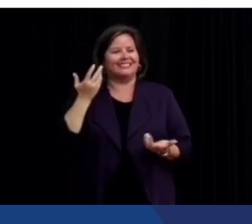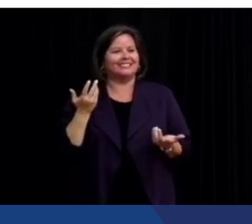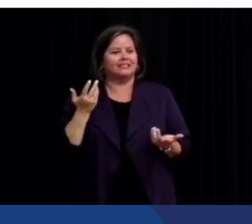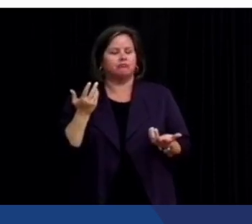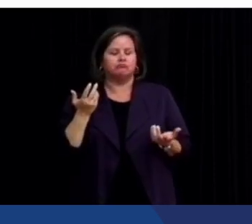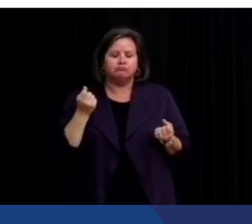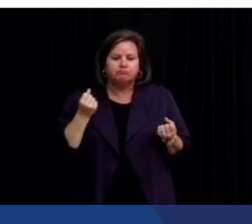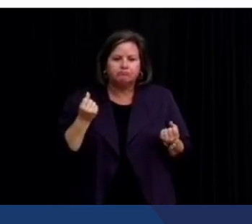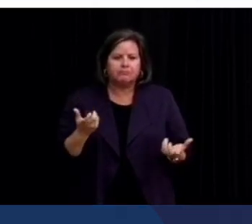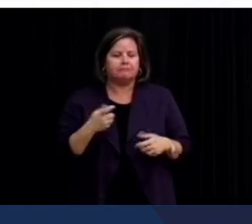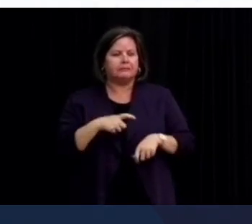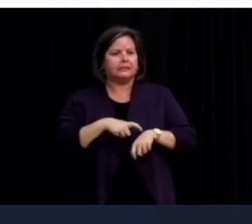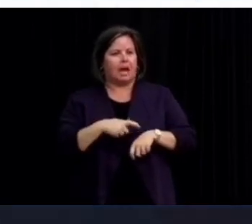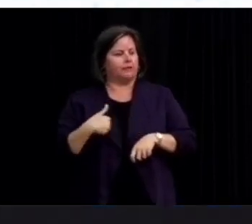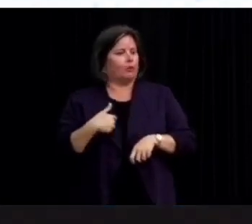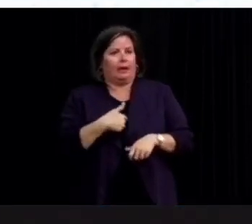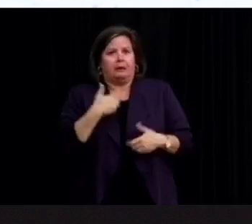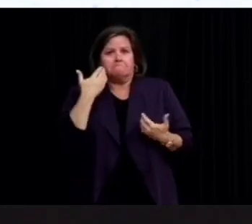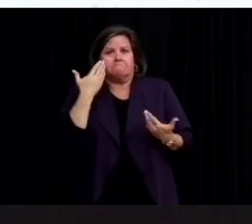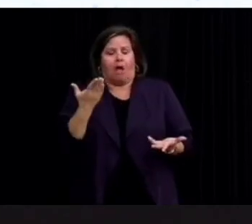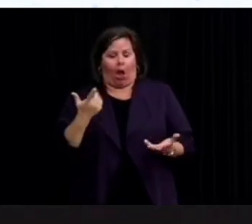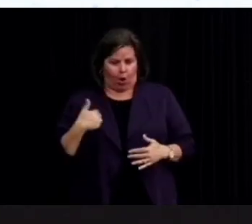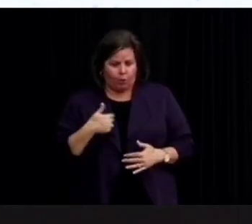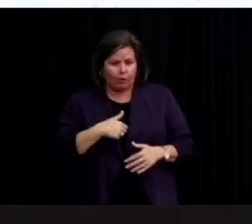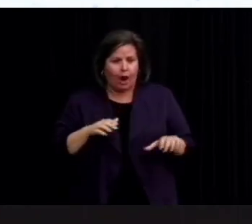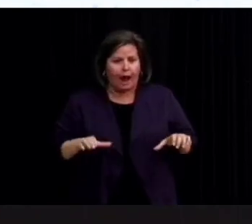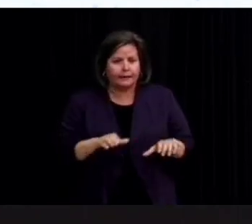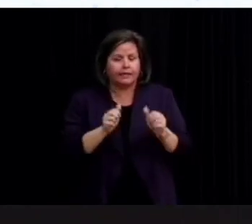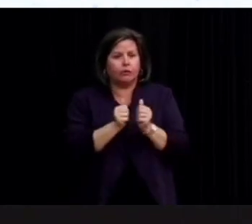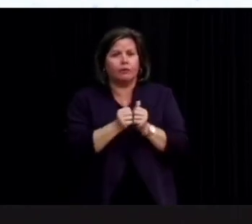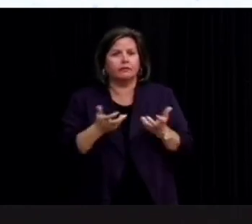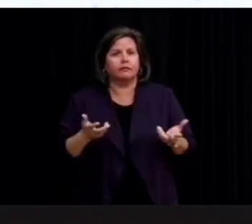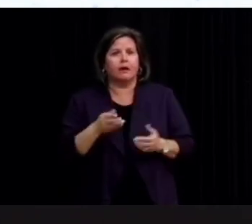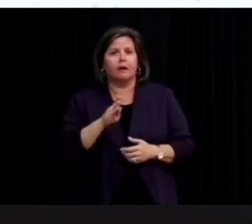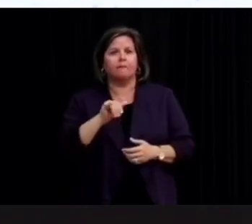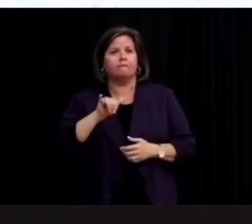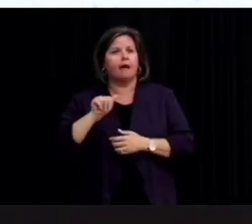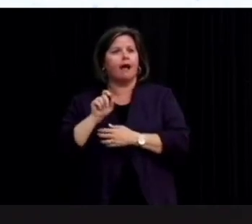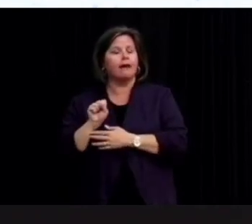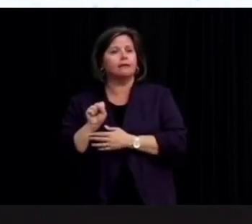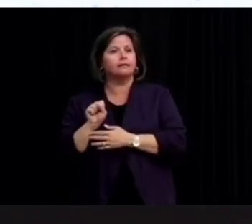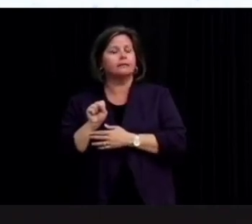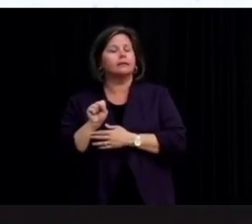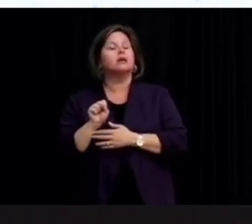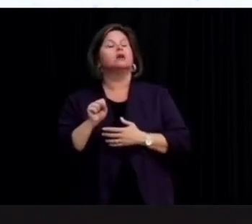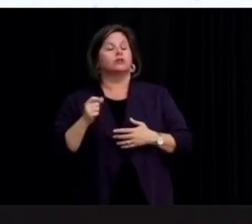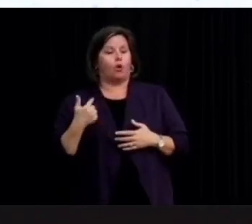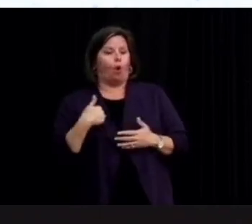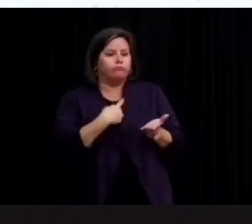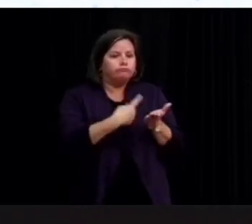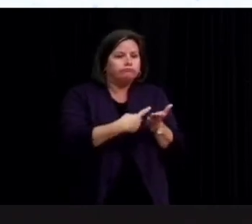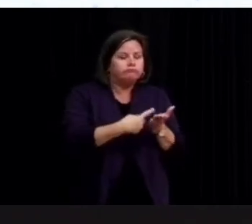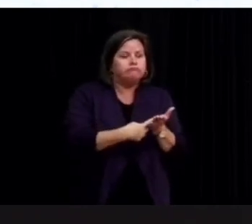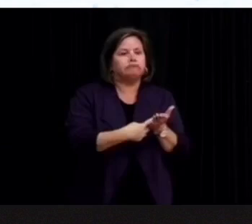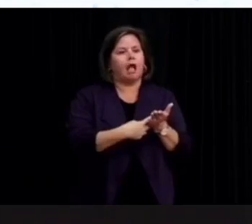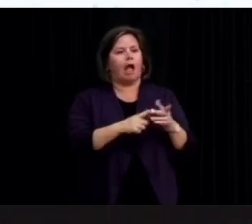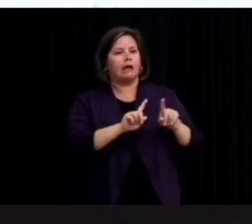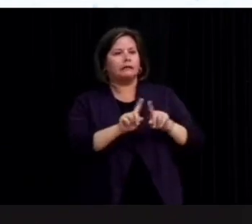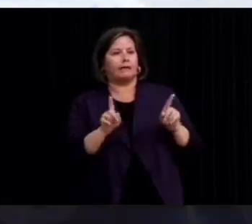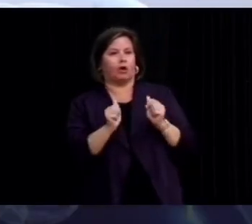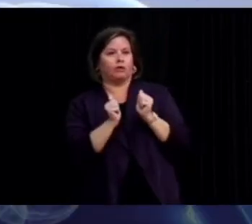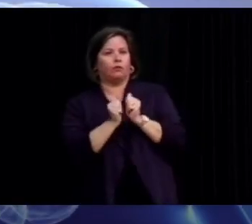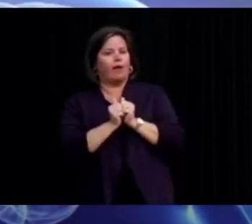aware that we are acting on our biases. So we talk about the definition, we talk about the difference between